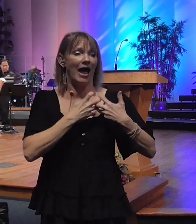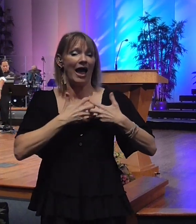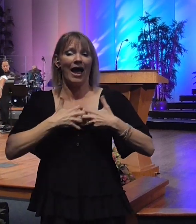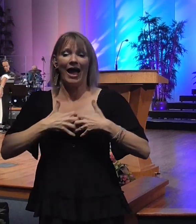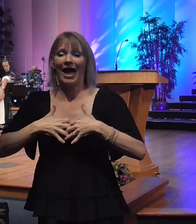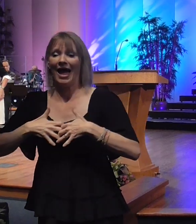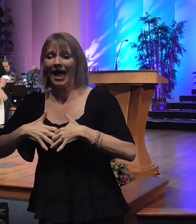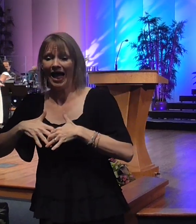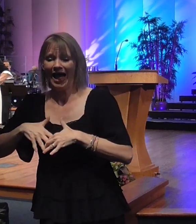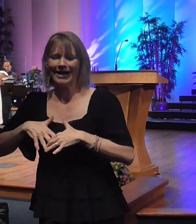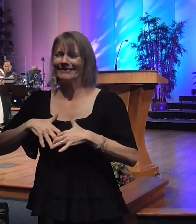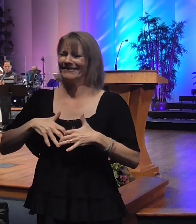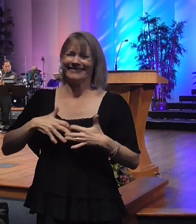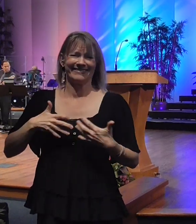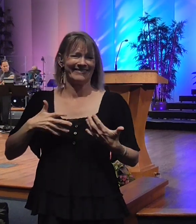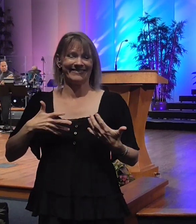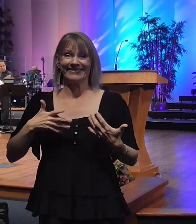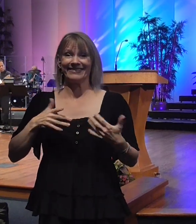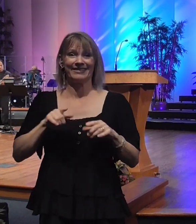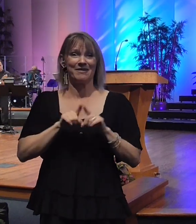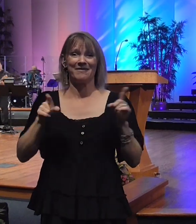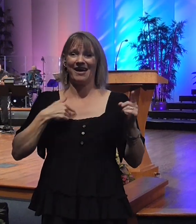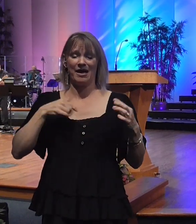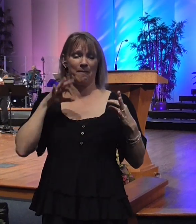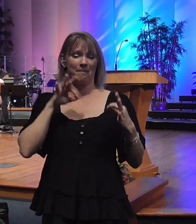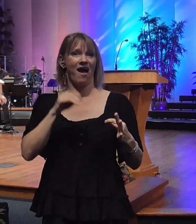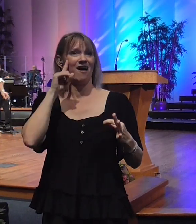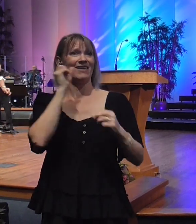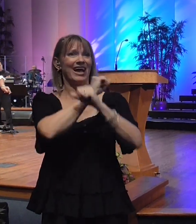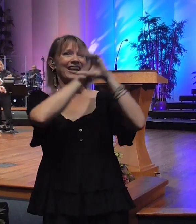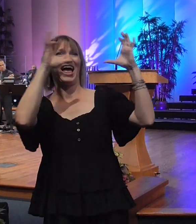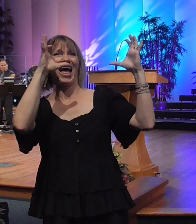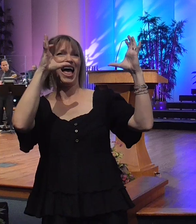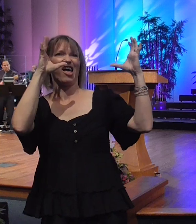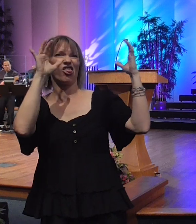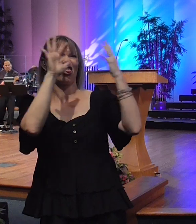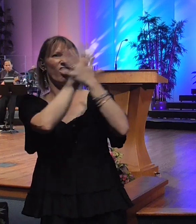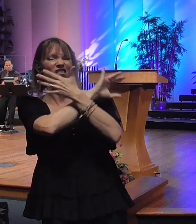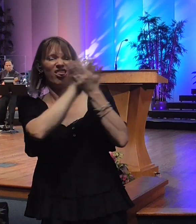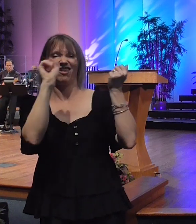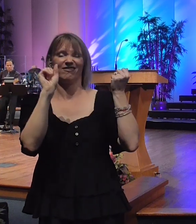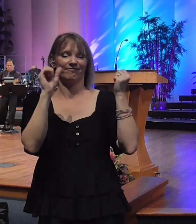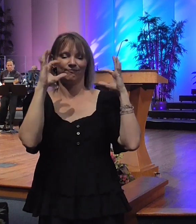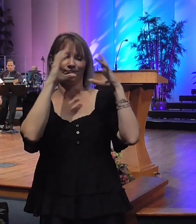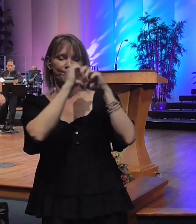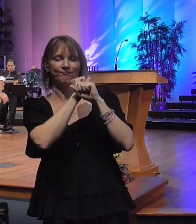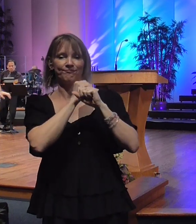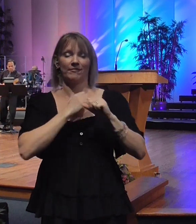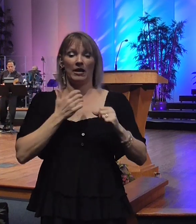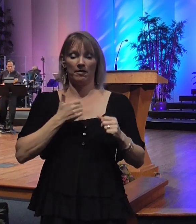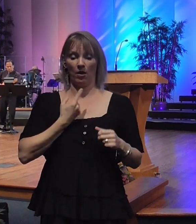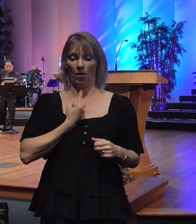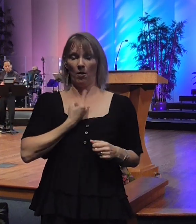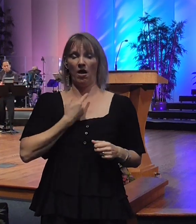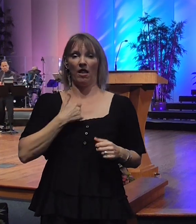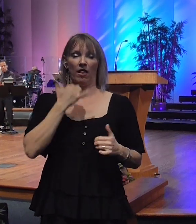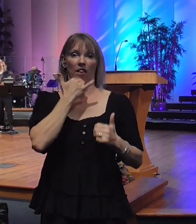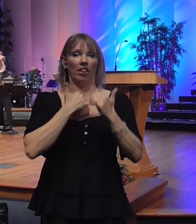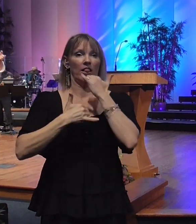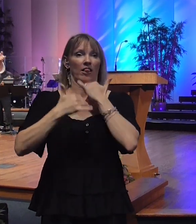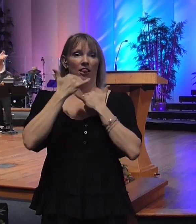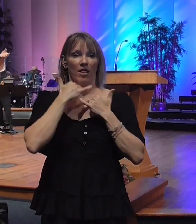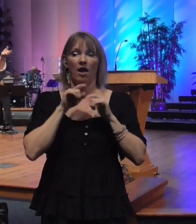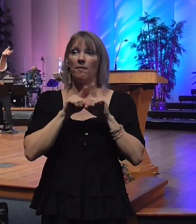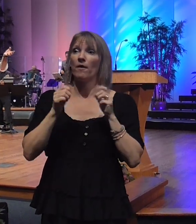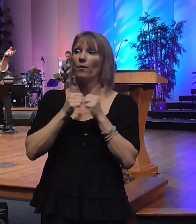together, 'cause perfection is my enemy, and on my own I'm so clumsy, but on your shoulders